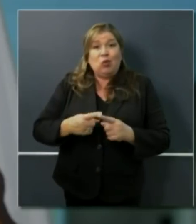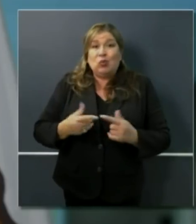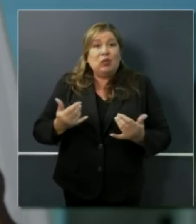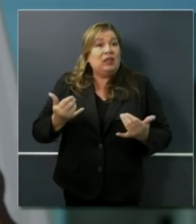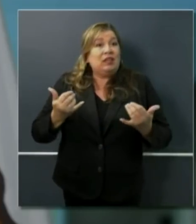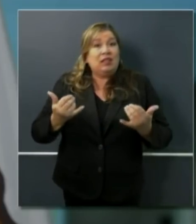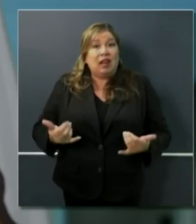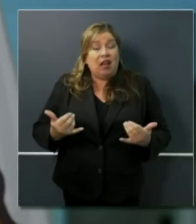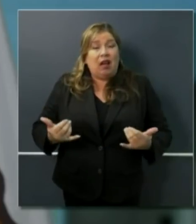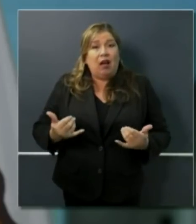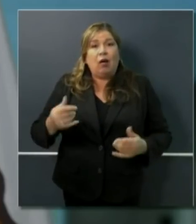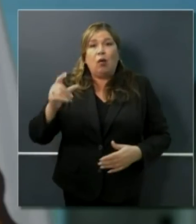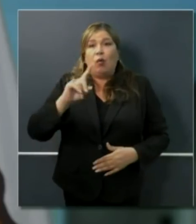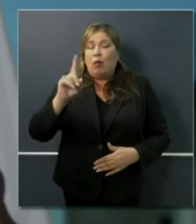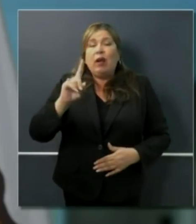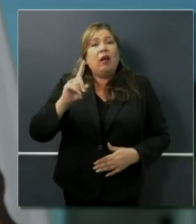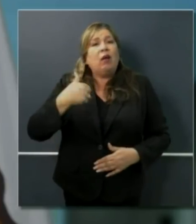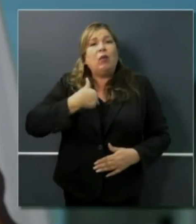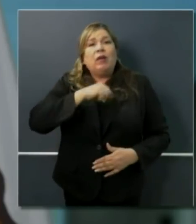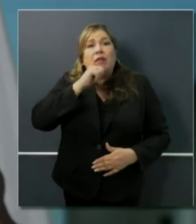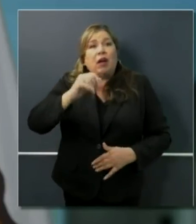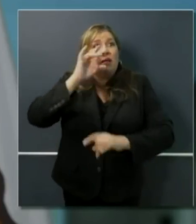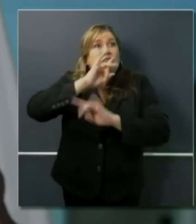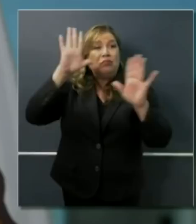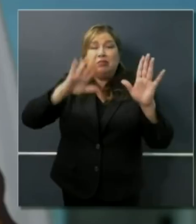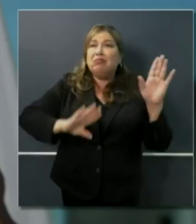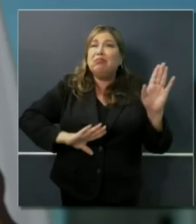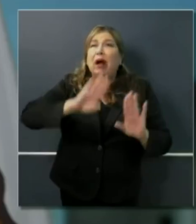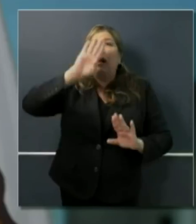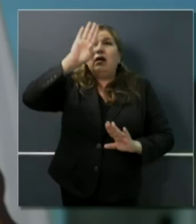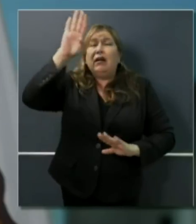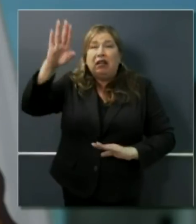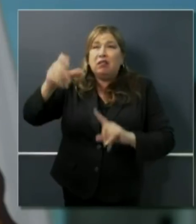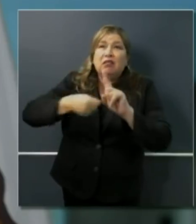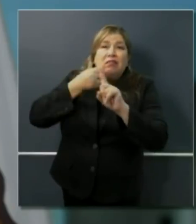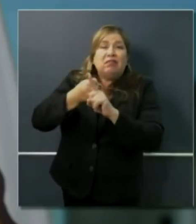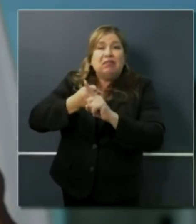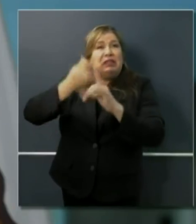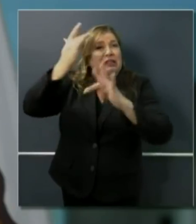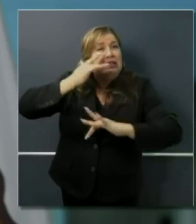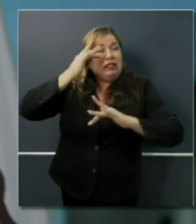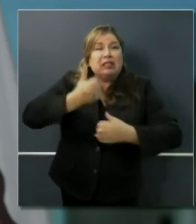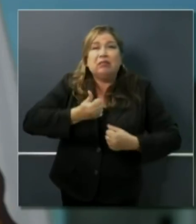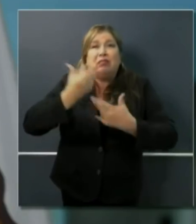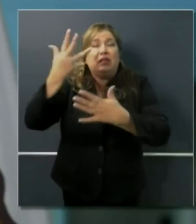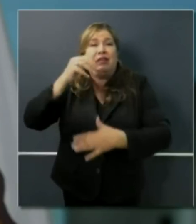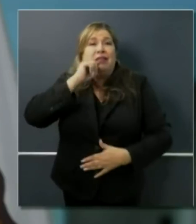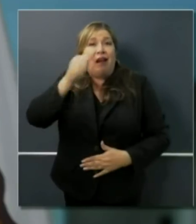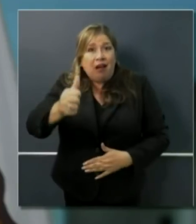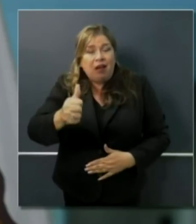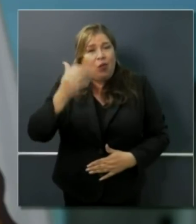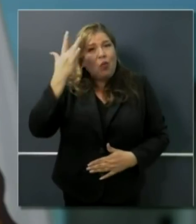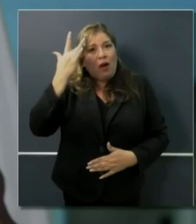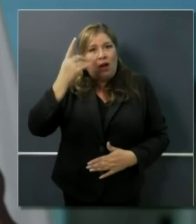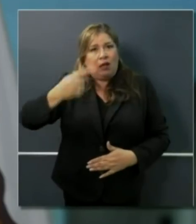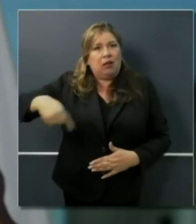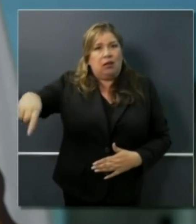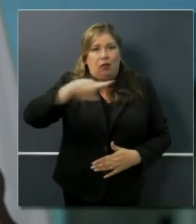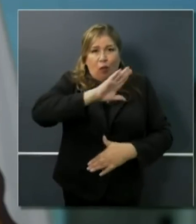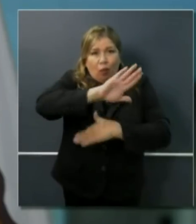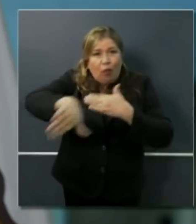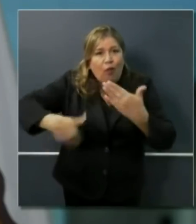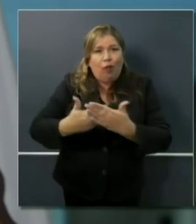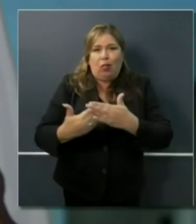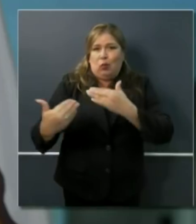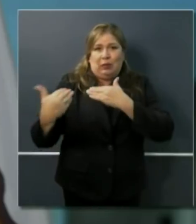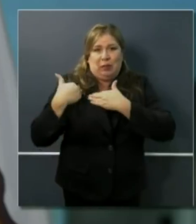moment, manifest the worst case as it relates to the surge because you all did it together. We moved